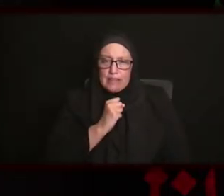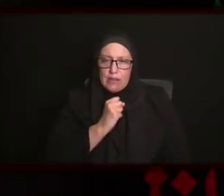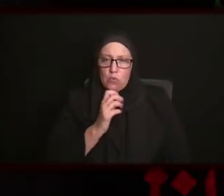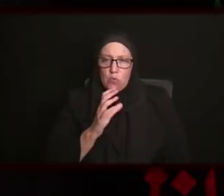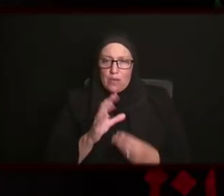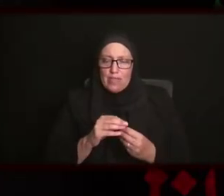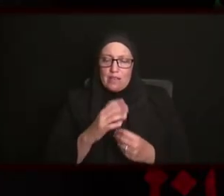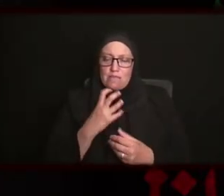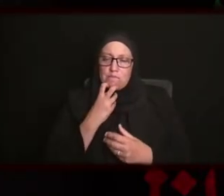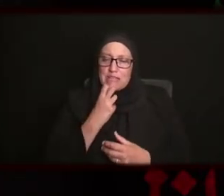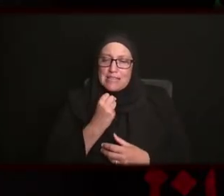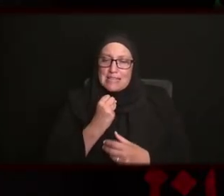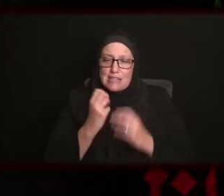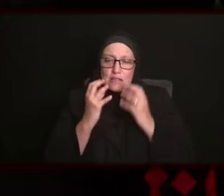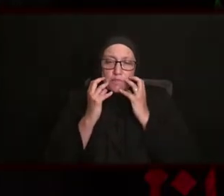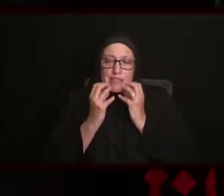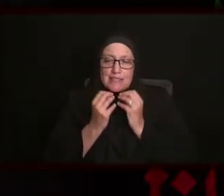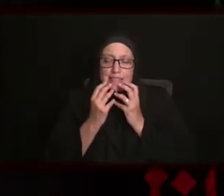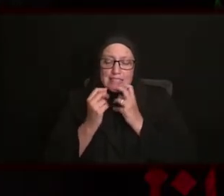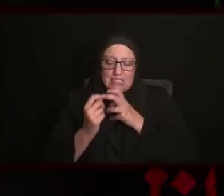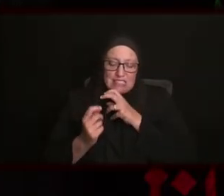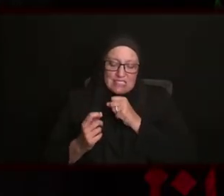the beard of Aba